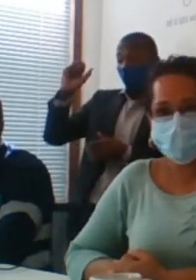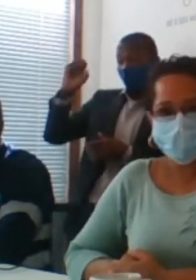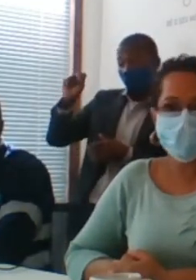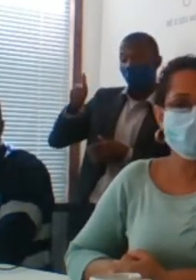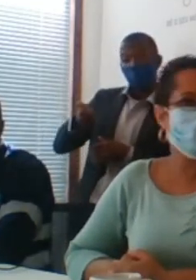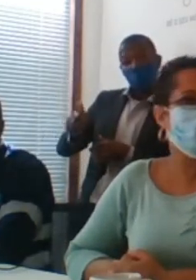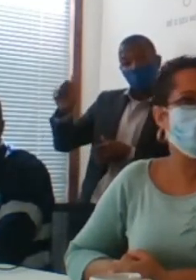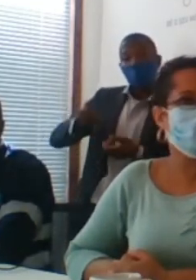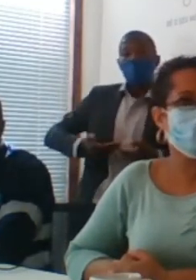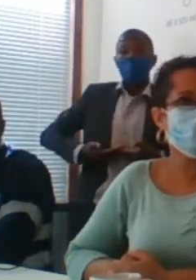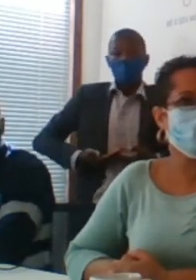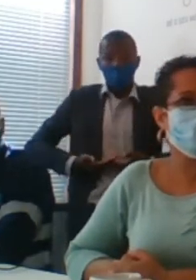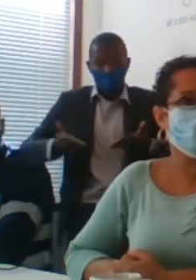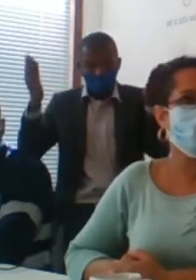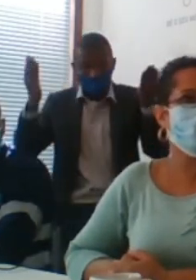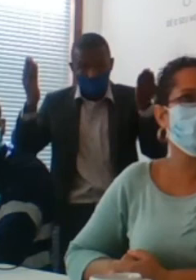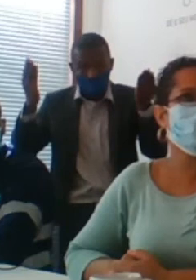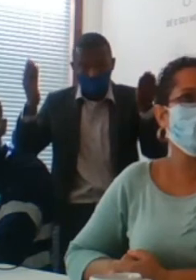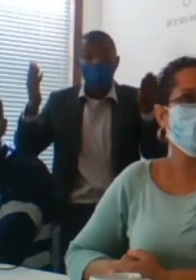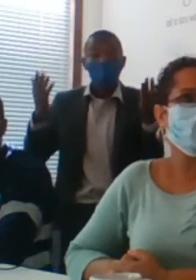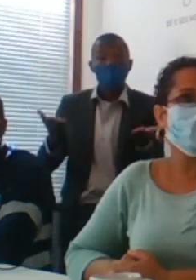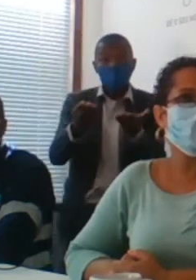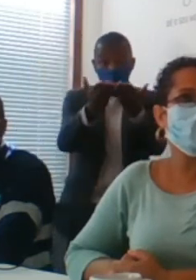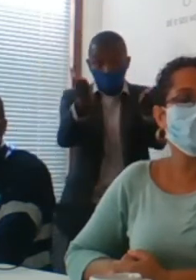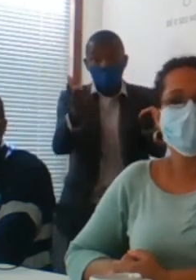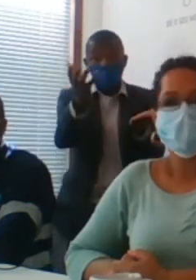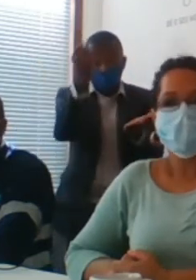like to ask the audience to start asking questions